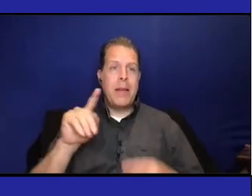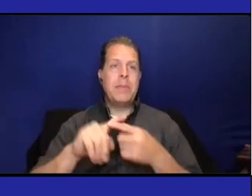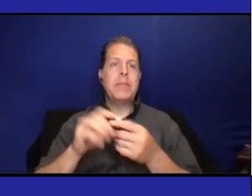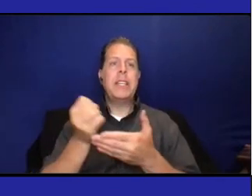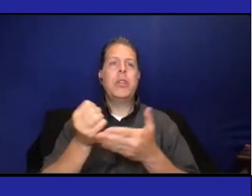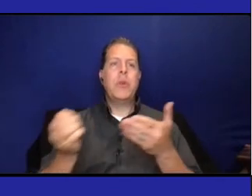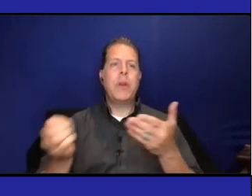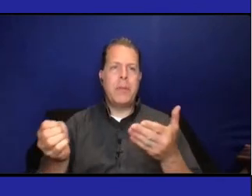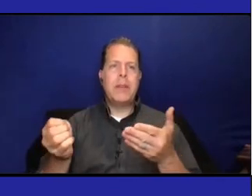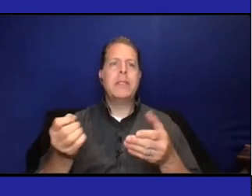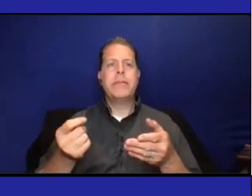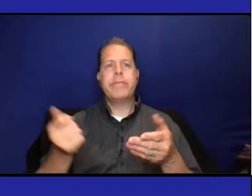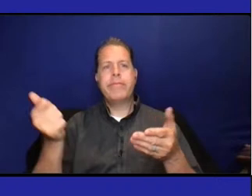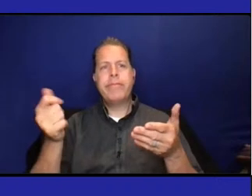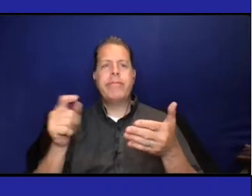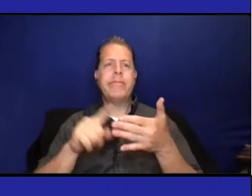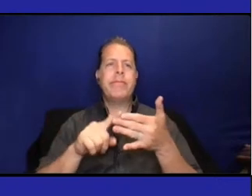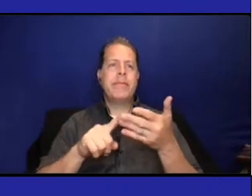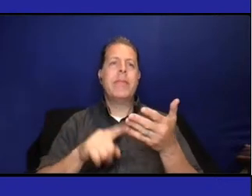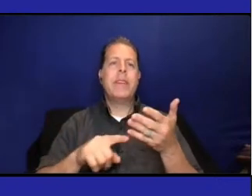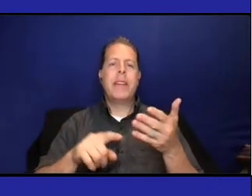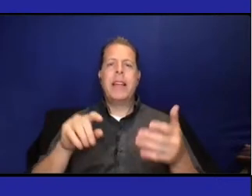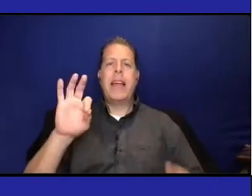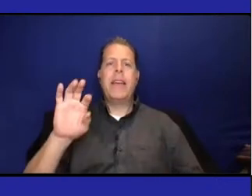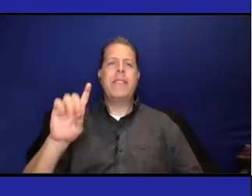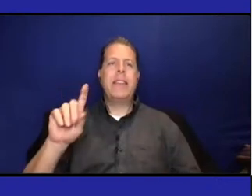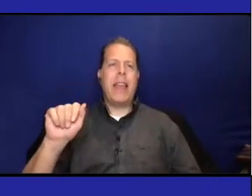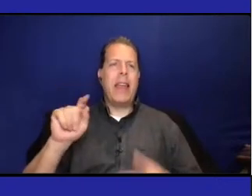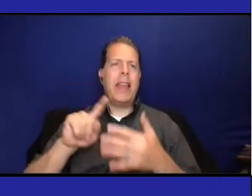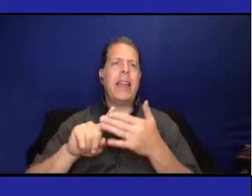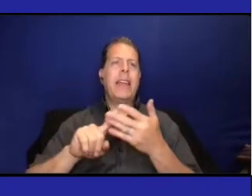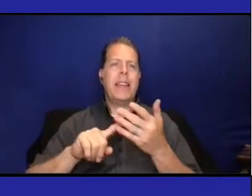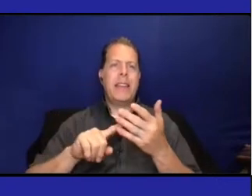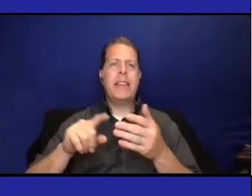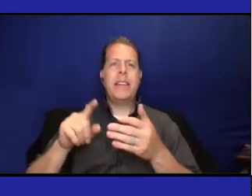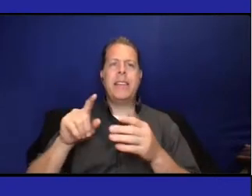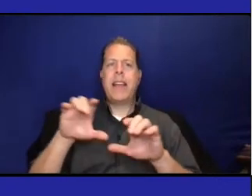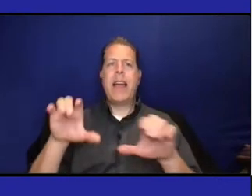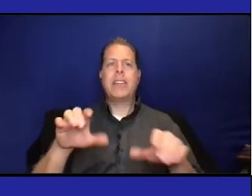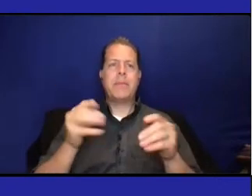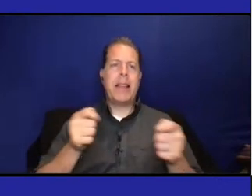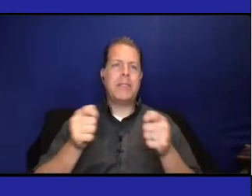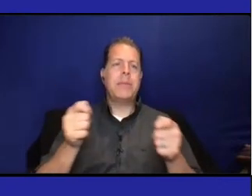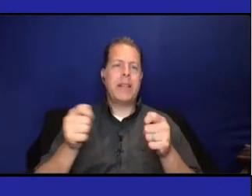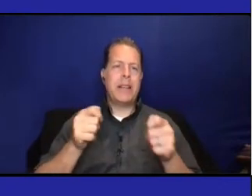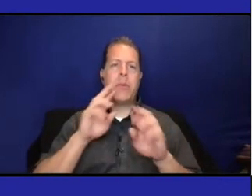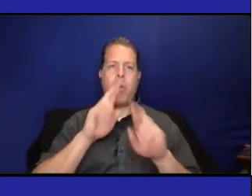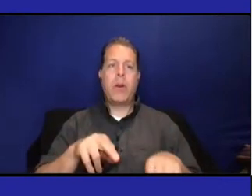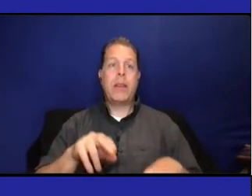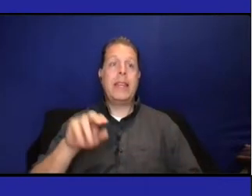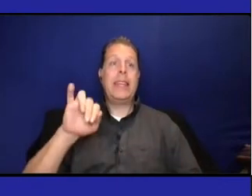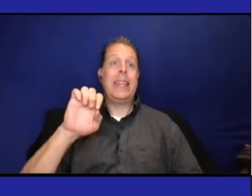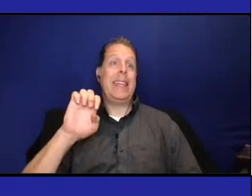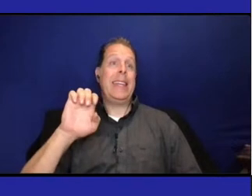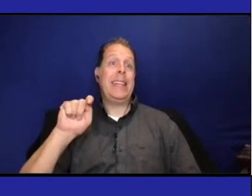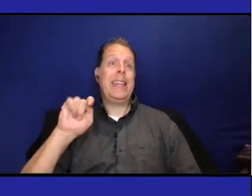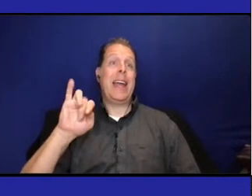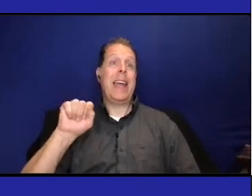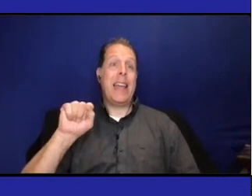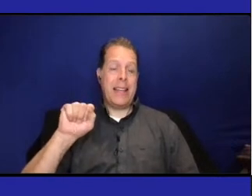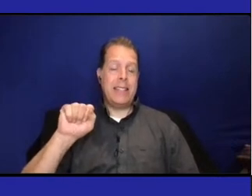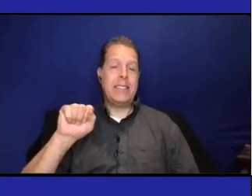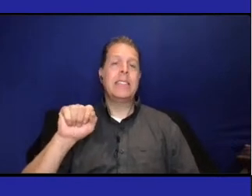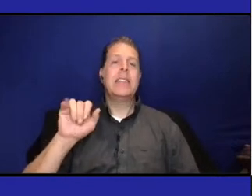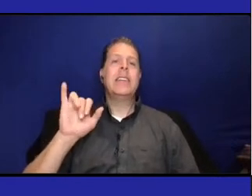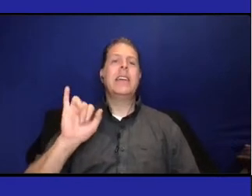relinquishments, FDA action management and reporting. The ETIS, that is to